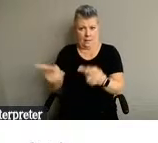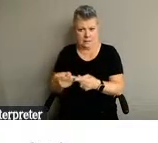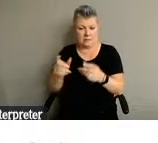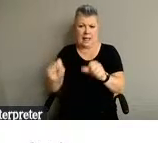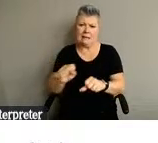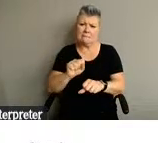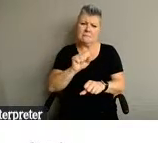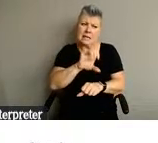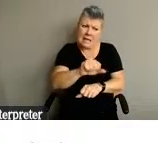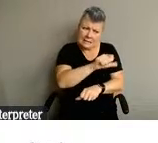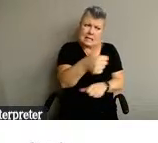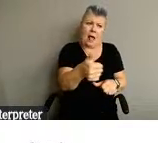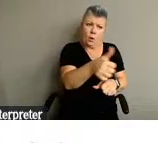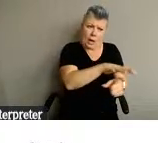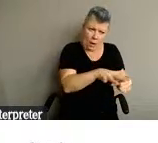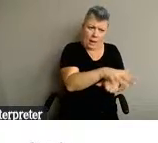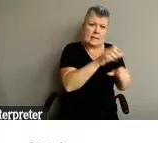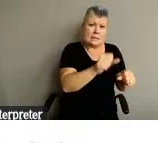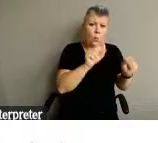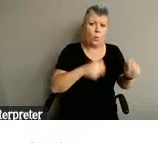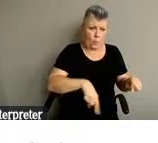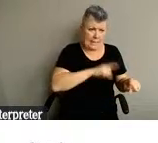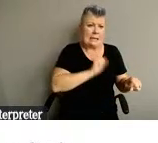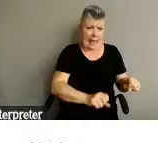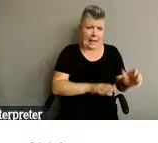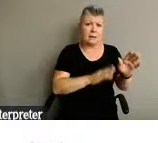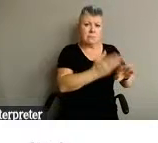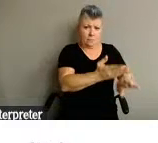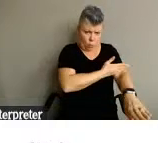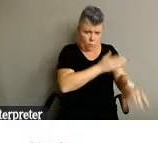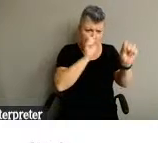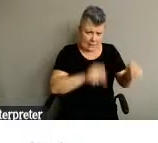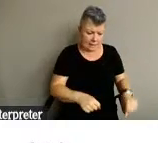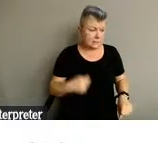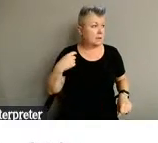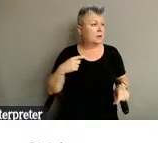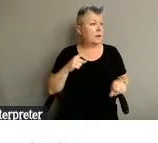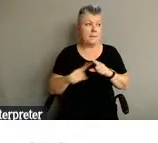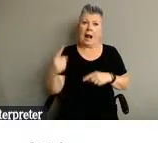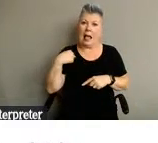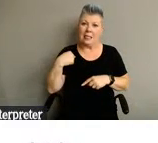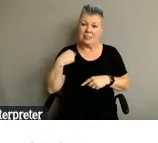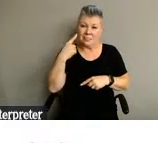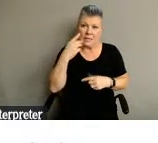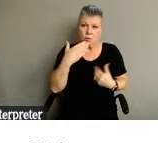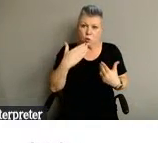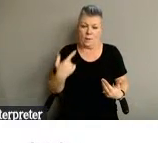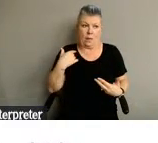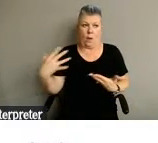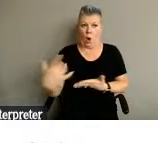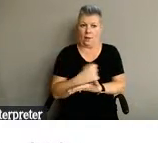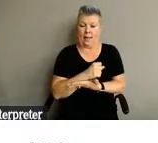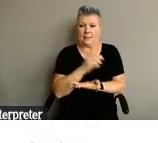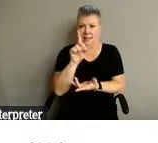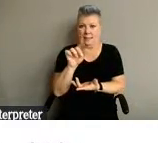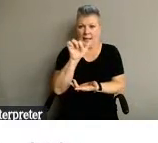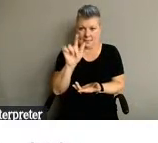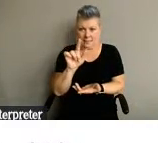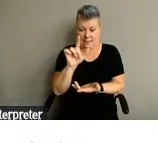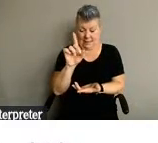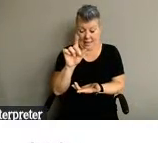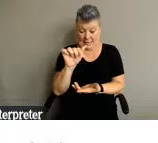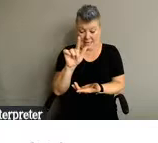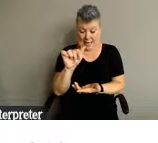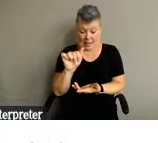that up. But I'm hoping we're taking in other data. Absolutely. And this is not just about directors, this is about our